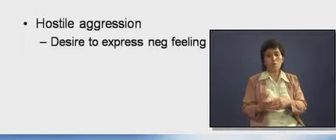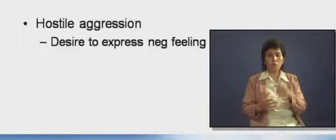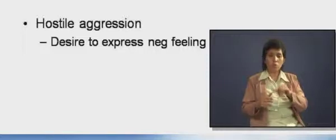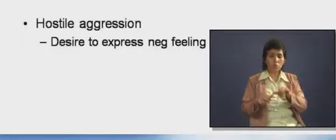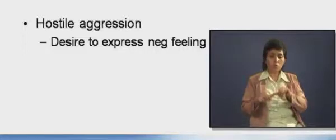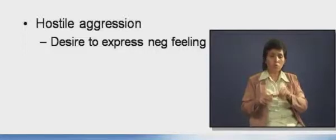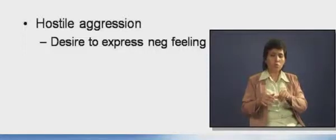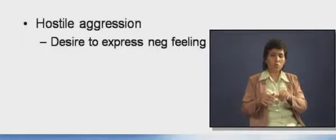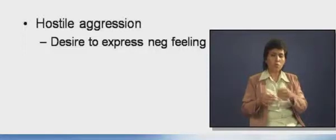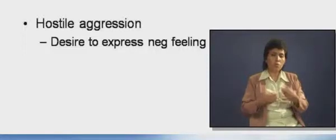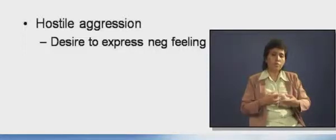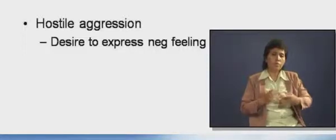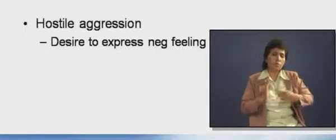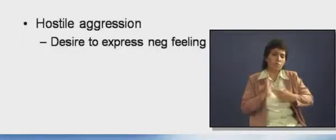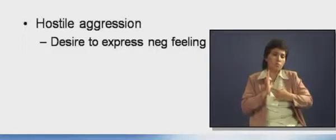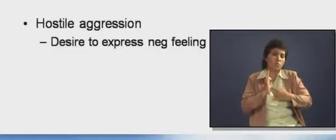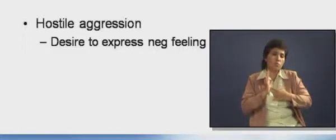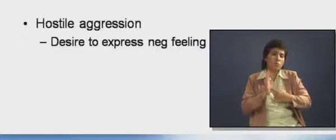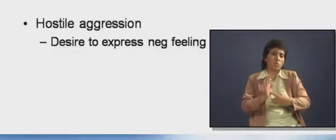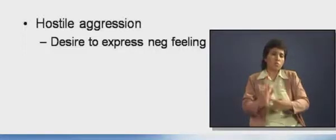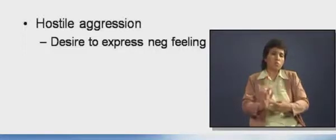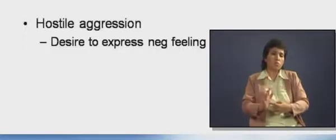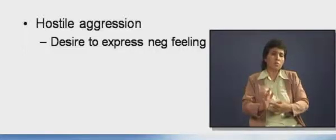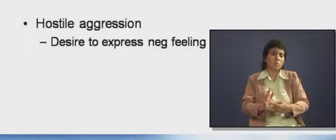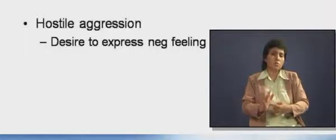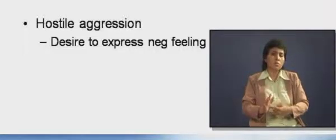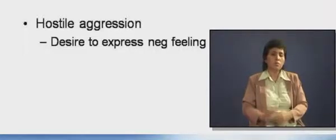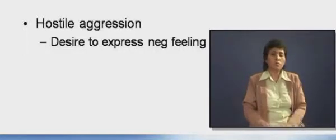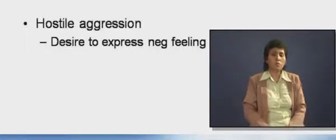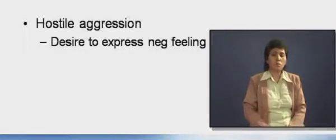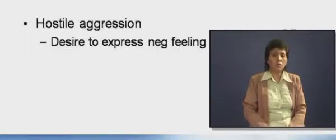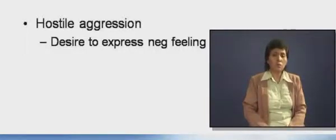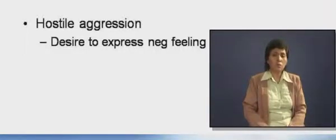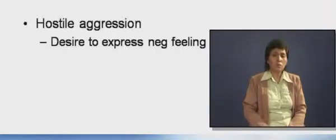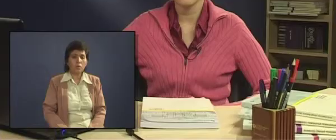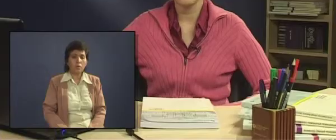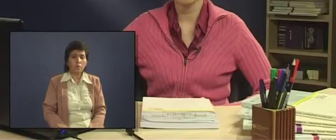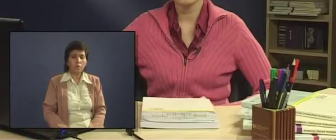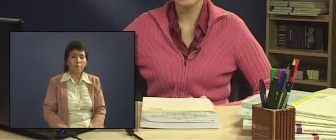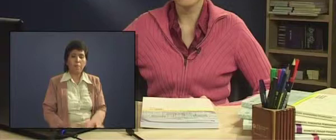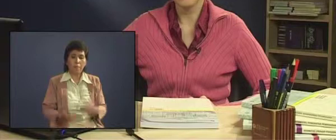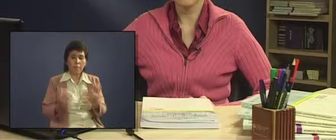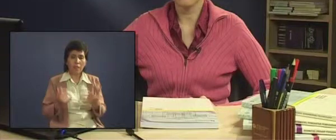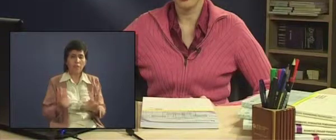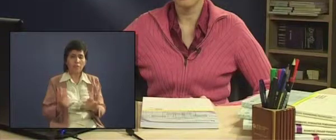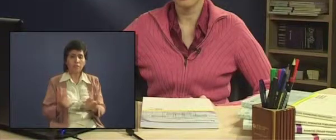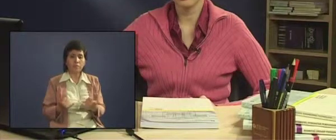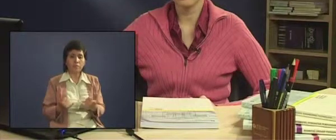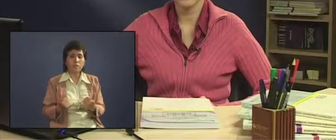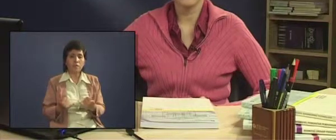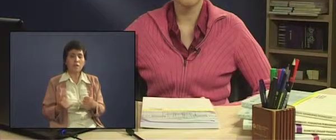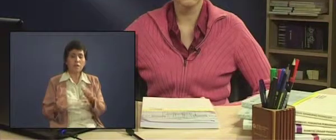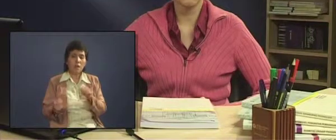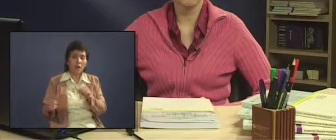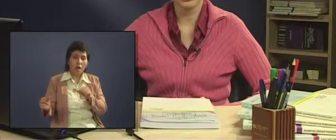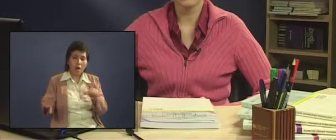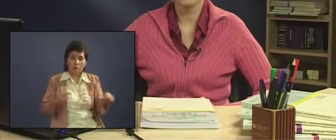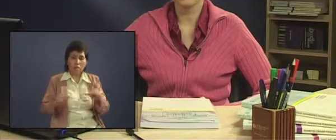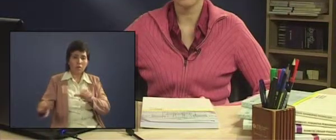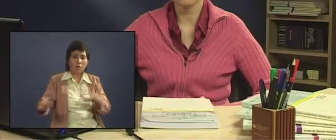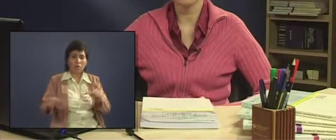express your negative feelings. Hostile, very angry, okay? Now, the nature of aggression, it can